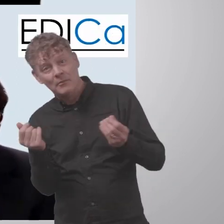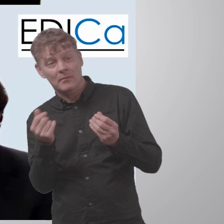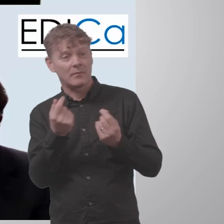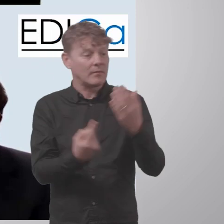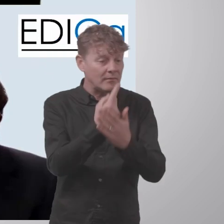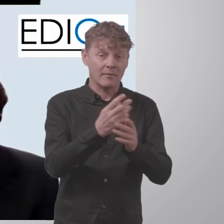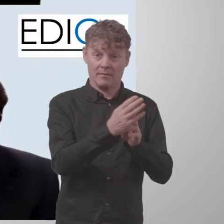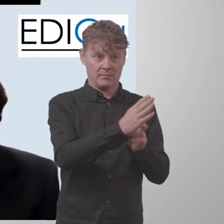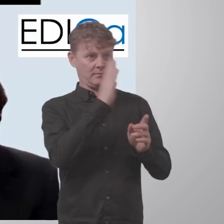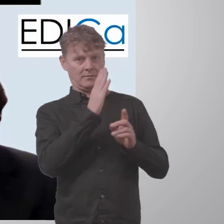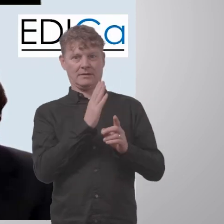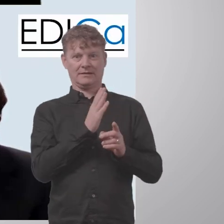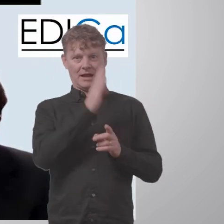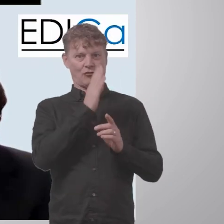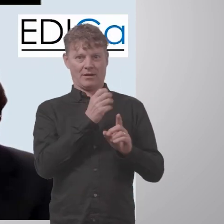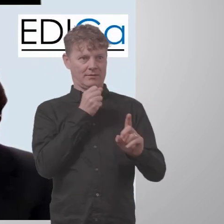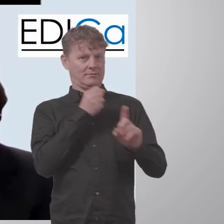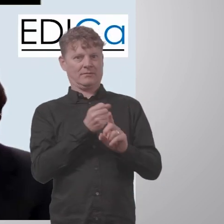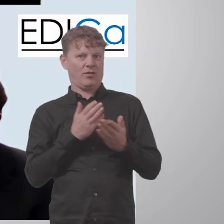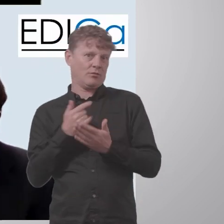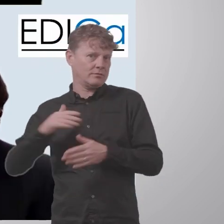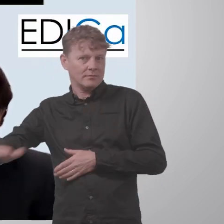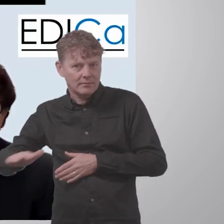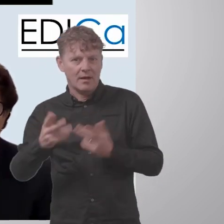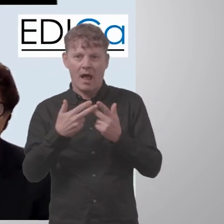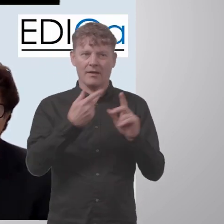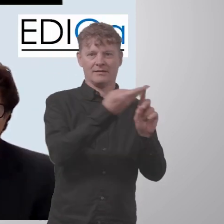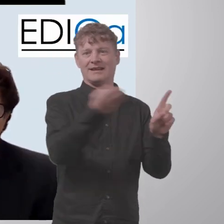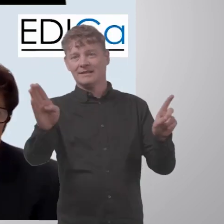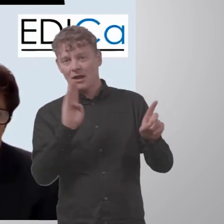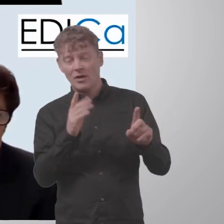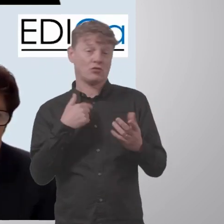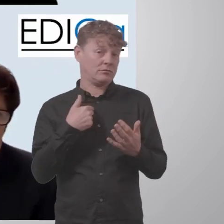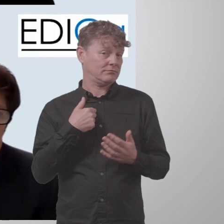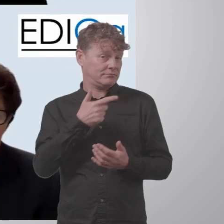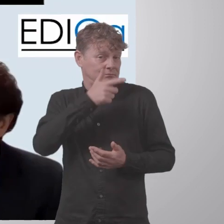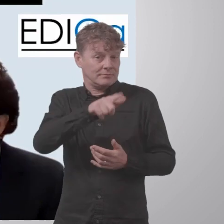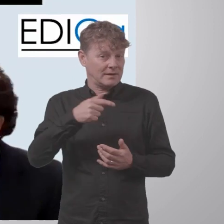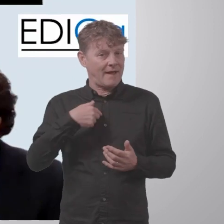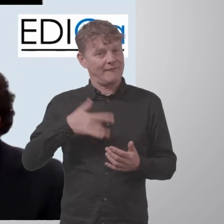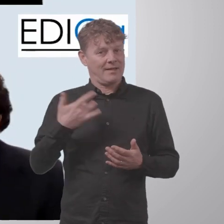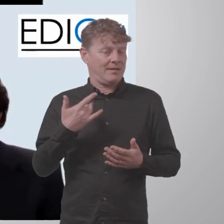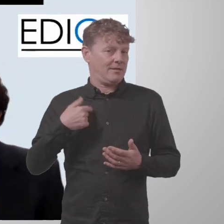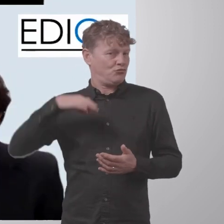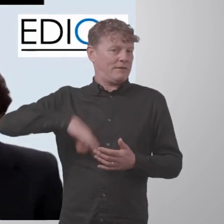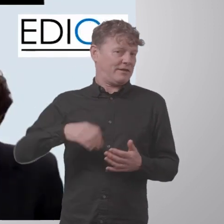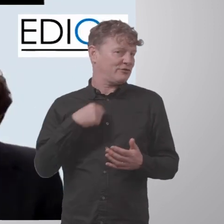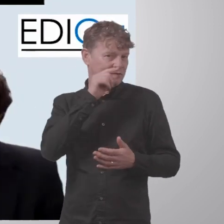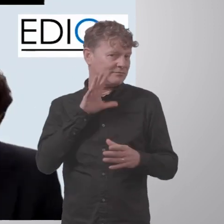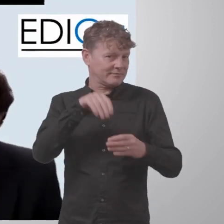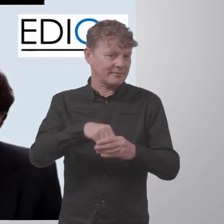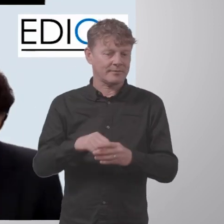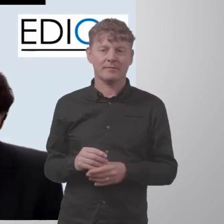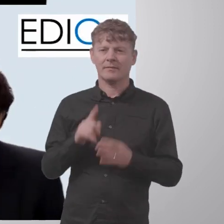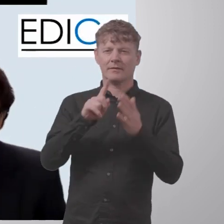consider myself quite lucky and privileged to be able to do that. That's brilliant, James. And just, again, so amazing to kind of